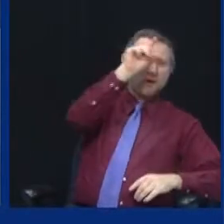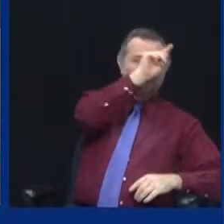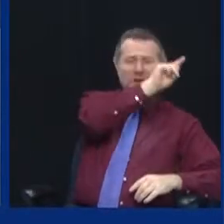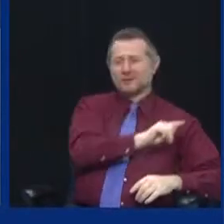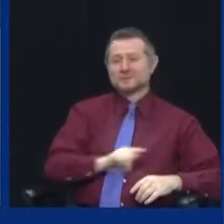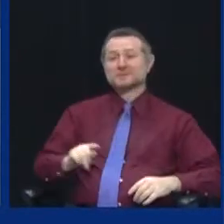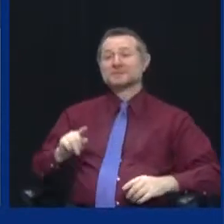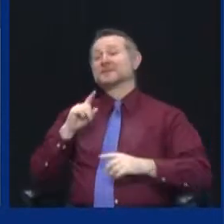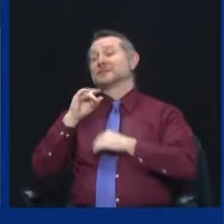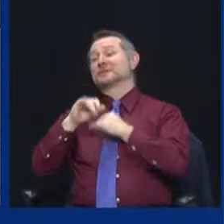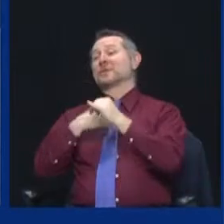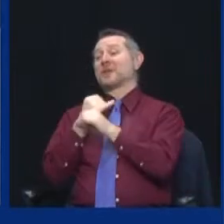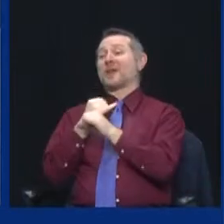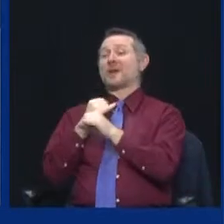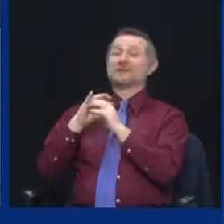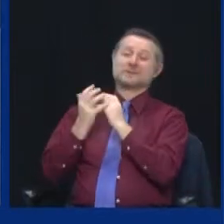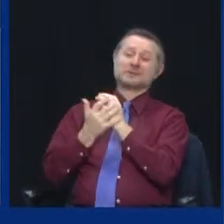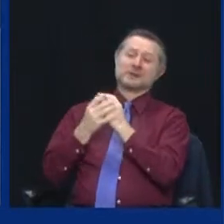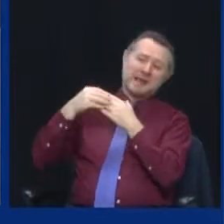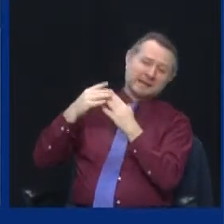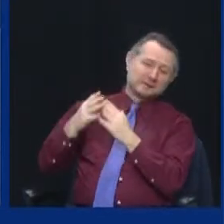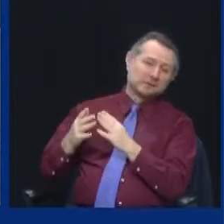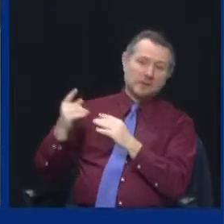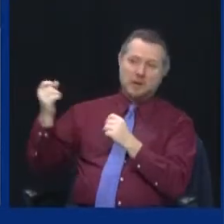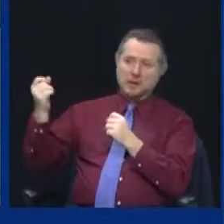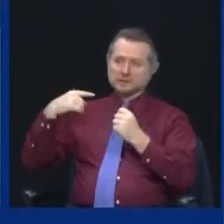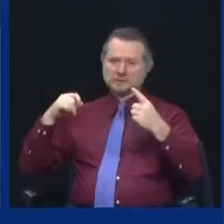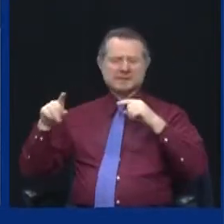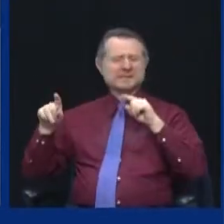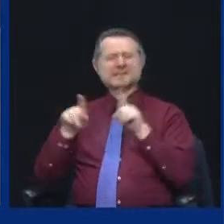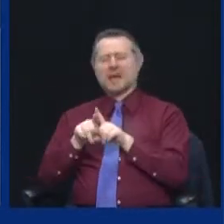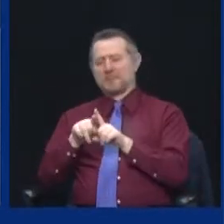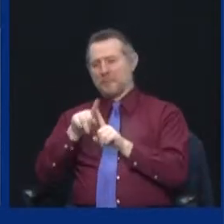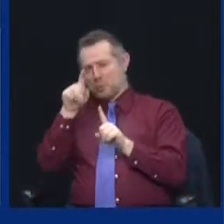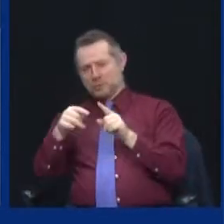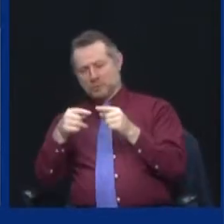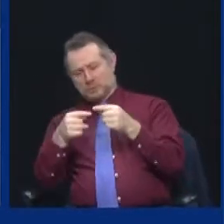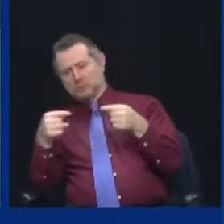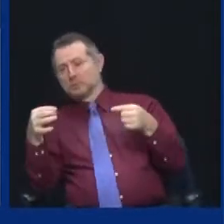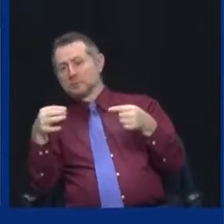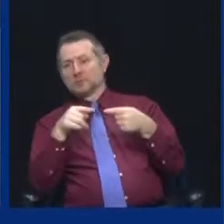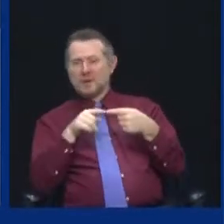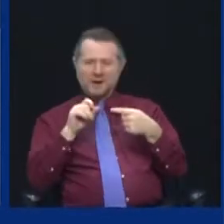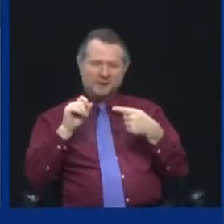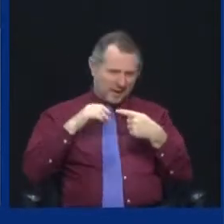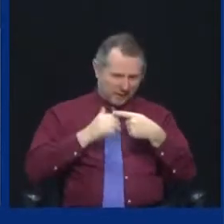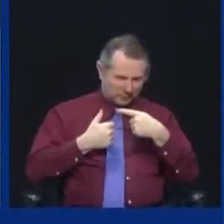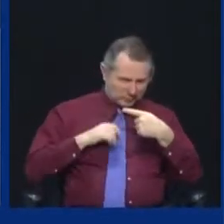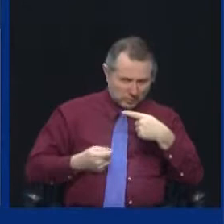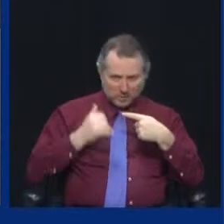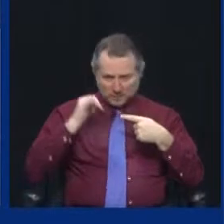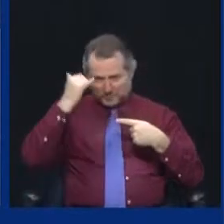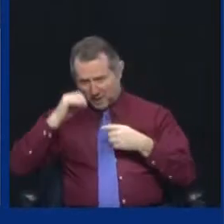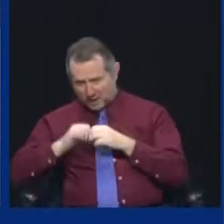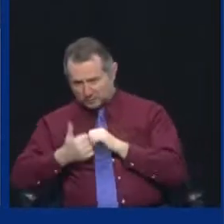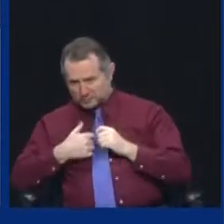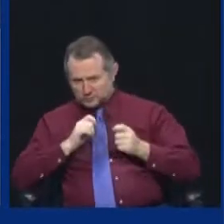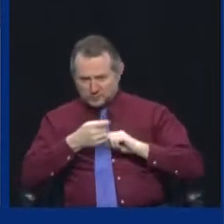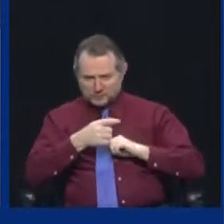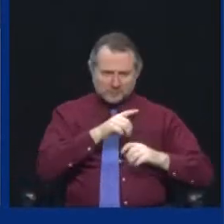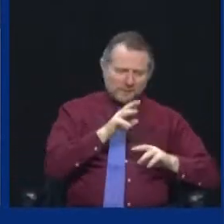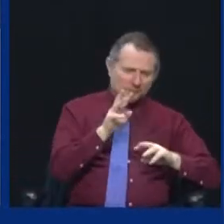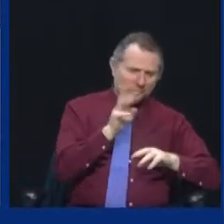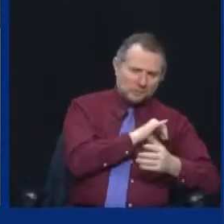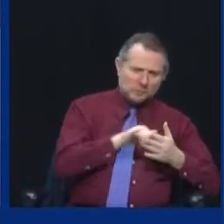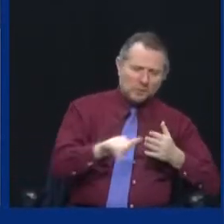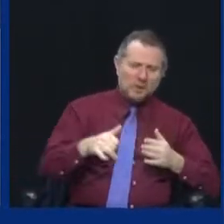leaders, everybody's asking the same question. How do I change the city of Buffalo? How do I change Western of New York to